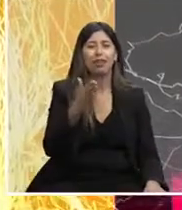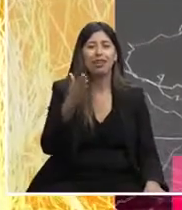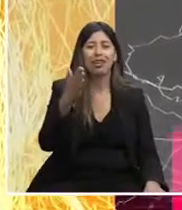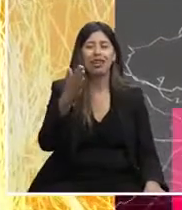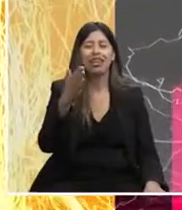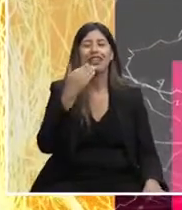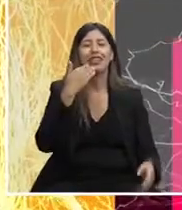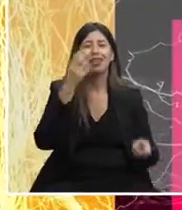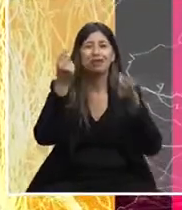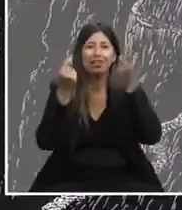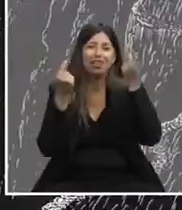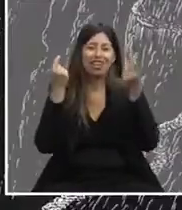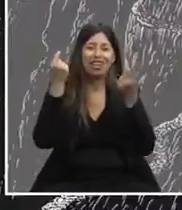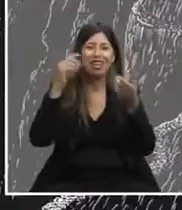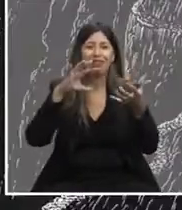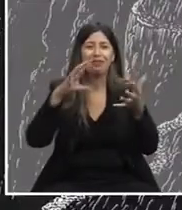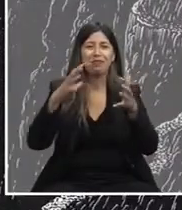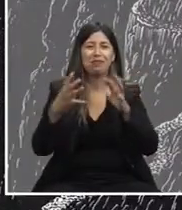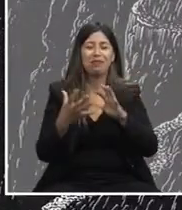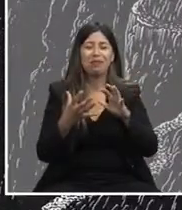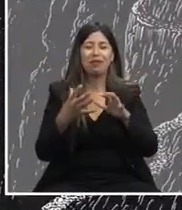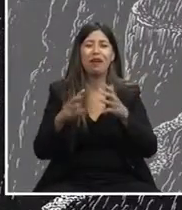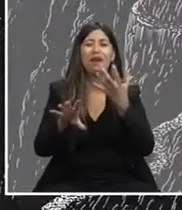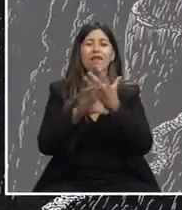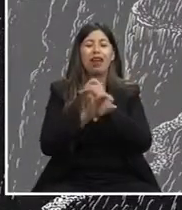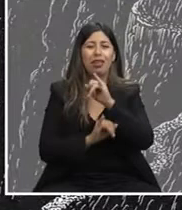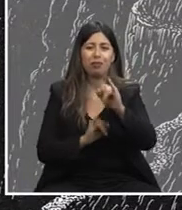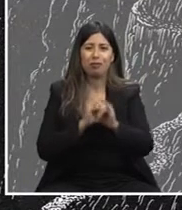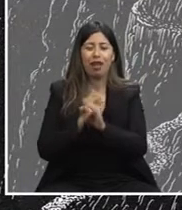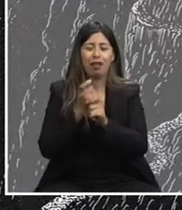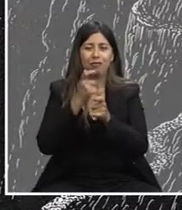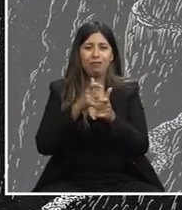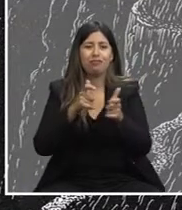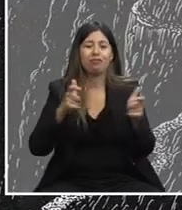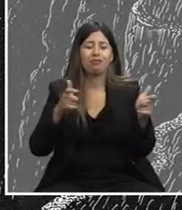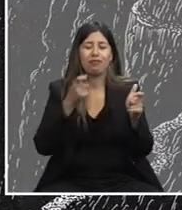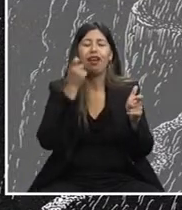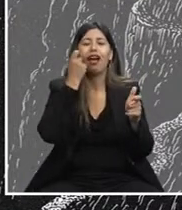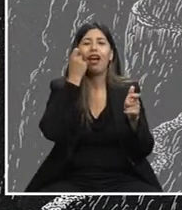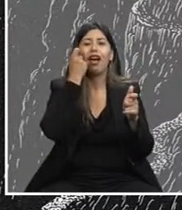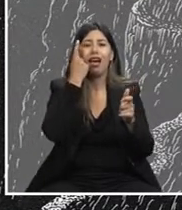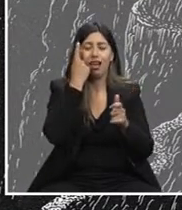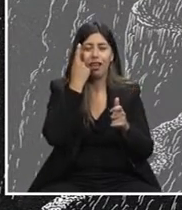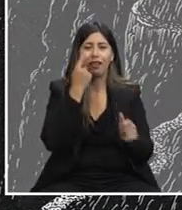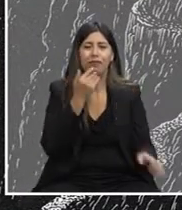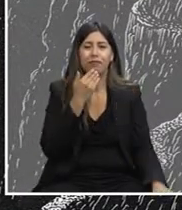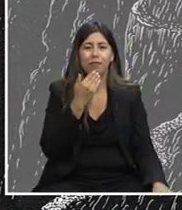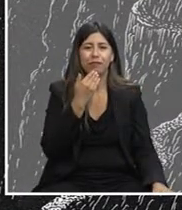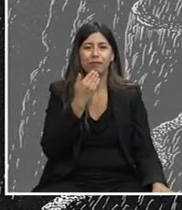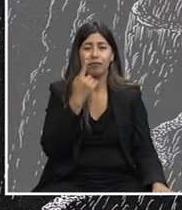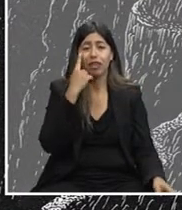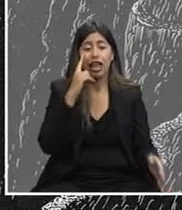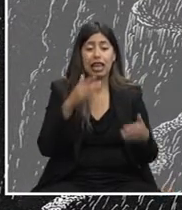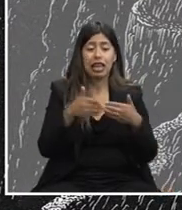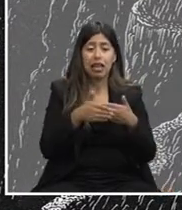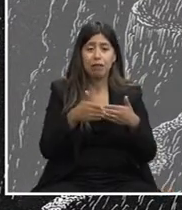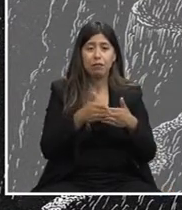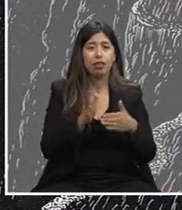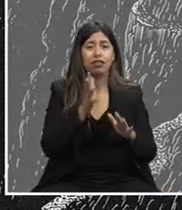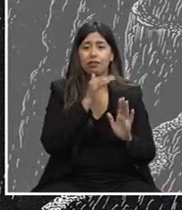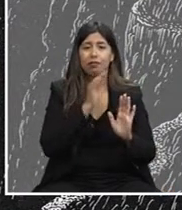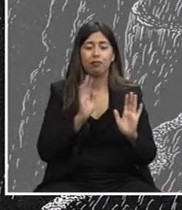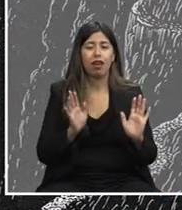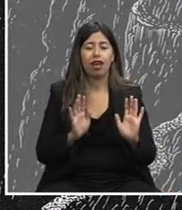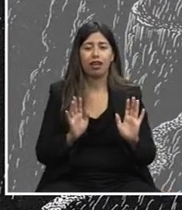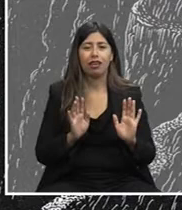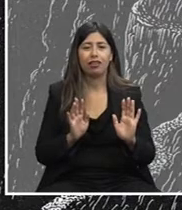completely beyond our ancestors' comprehension. We know of almost no limits to what we might ultimately achieve. But human